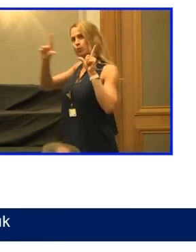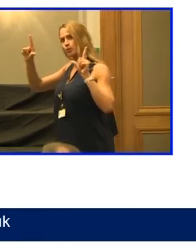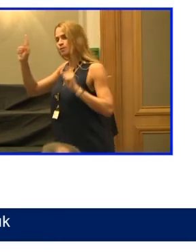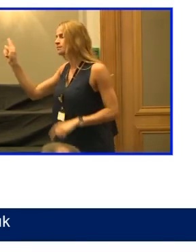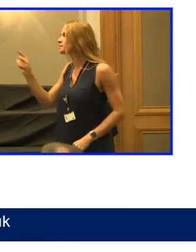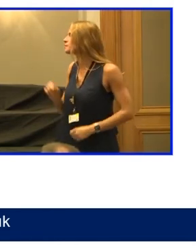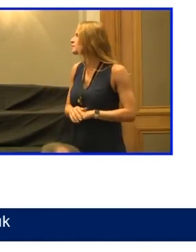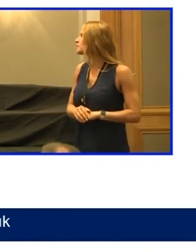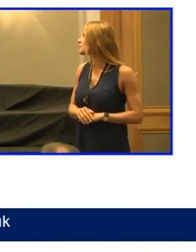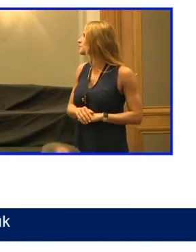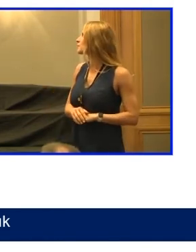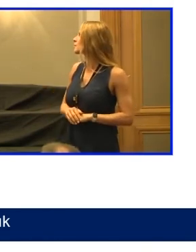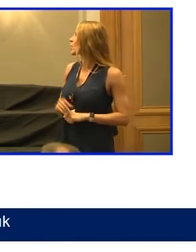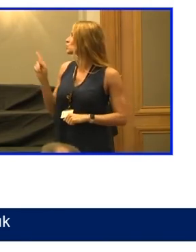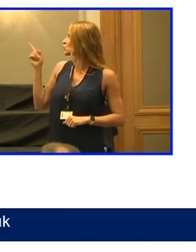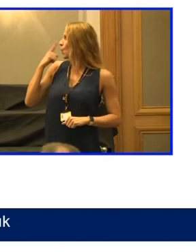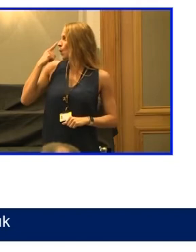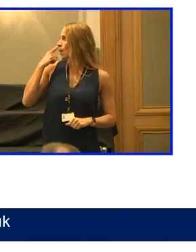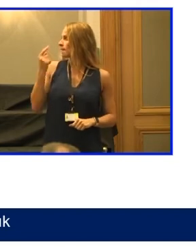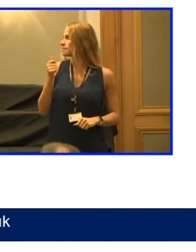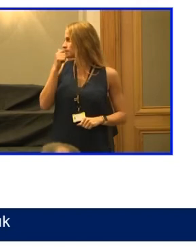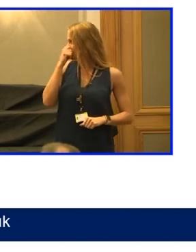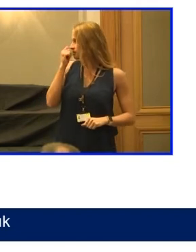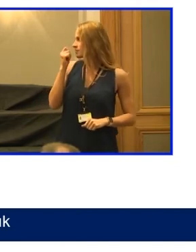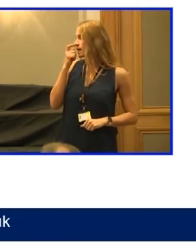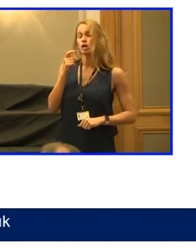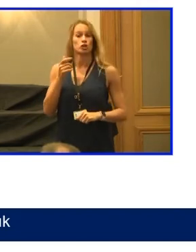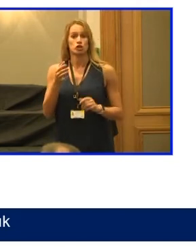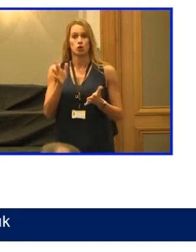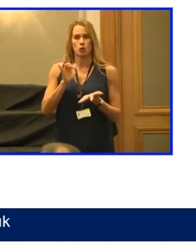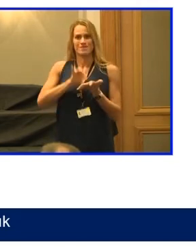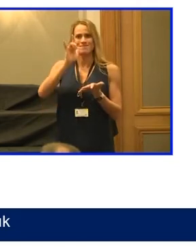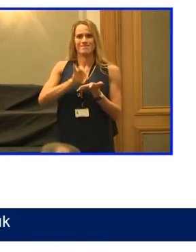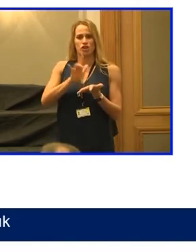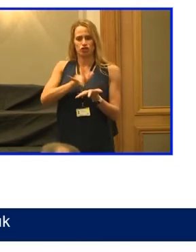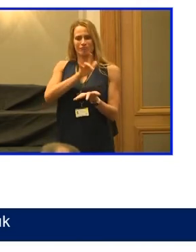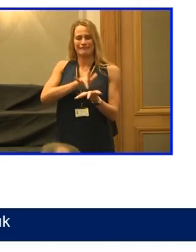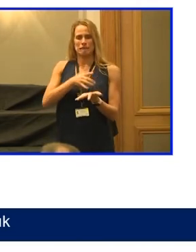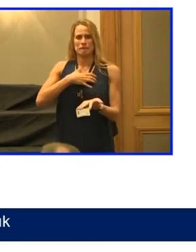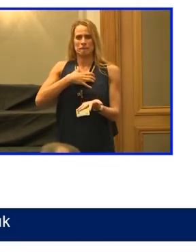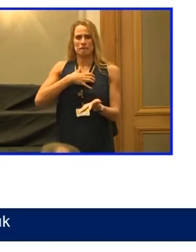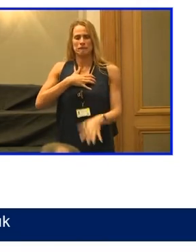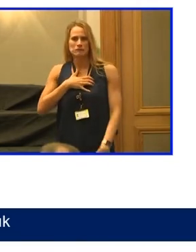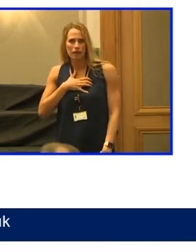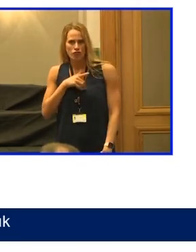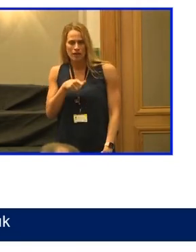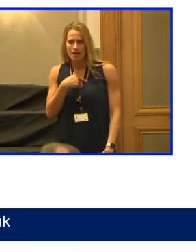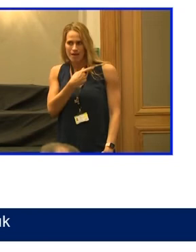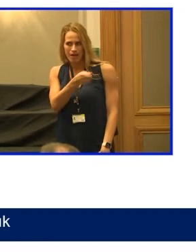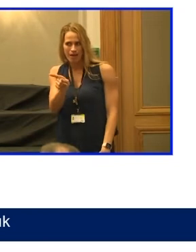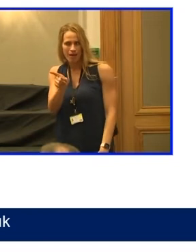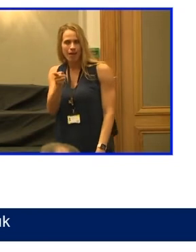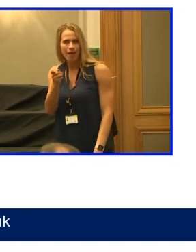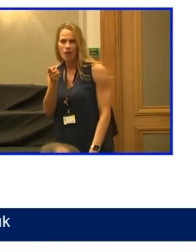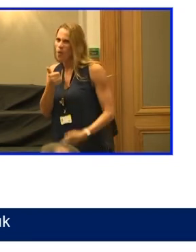and now this is now the smartphone tablet. Touchscreen can be a little bit scary. Some people say to me all the time, oh, actually, do you know